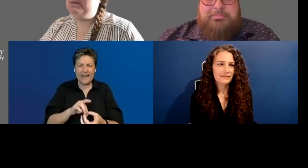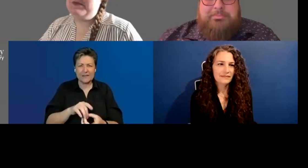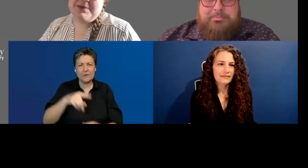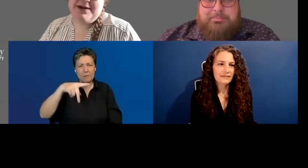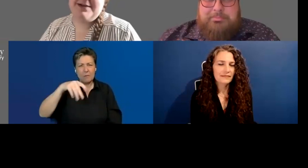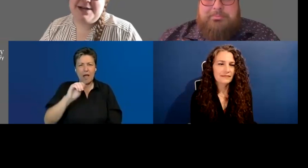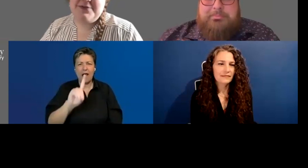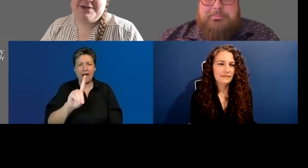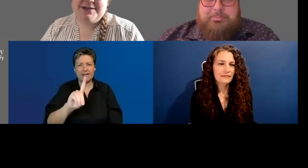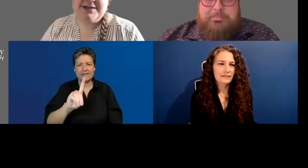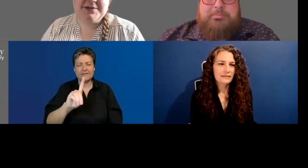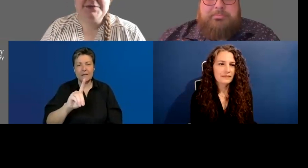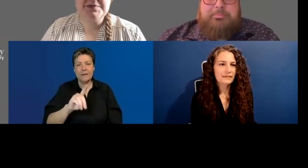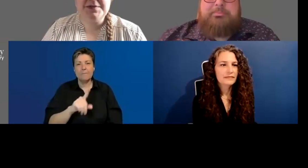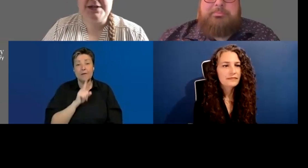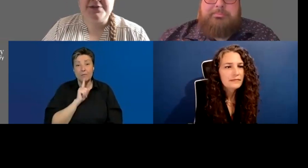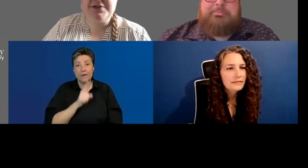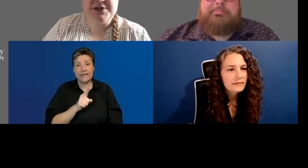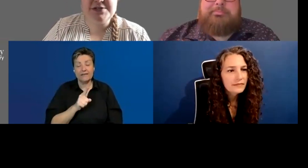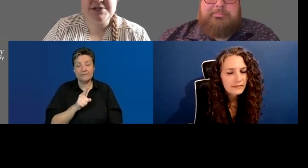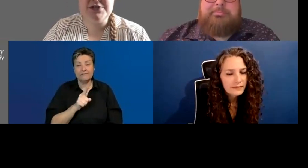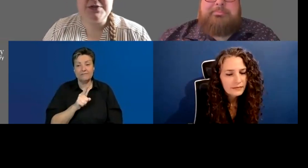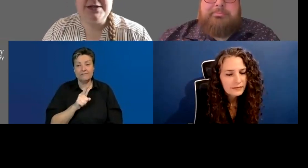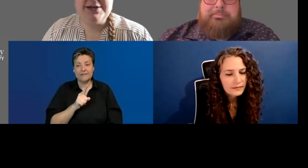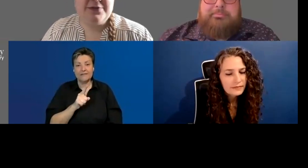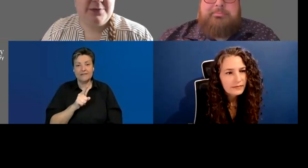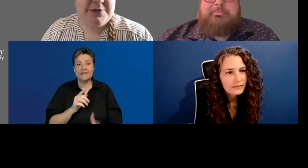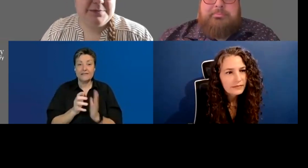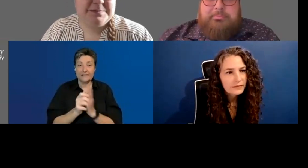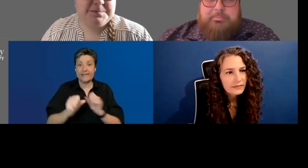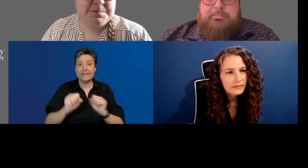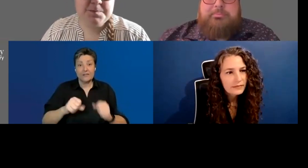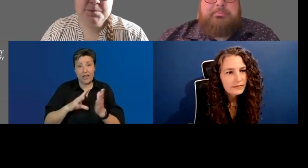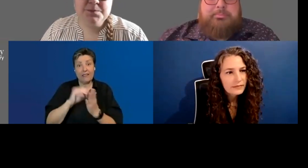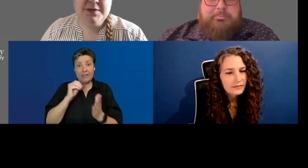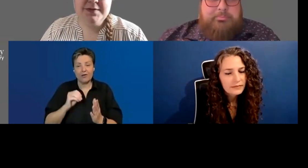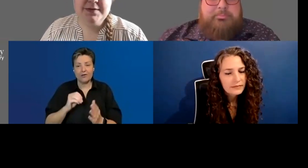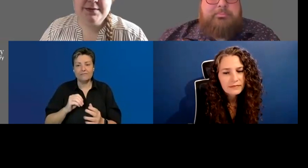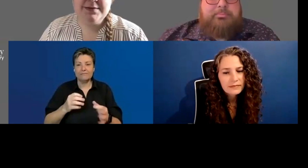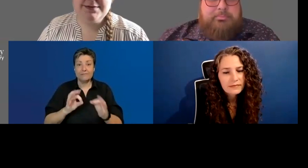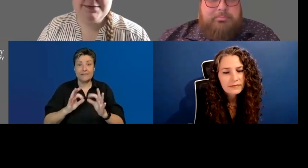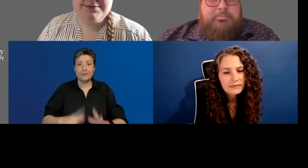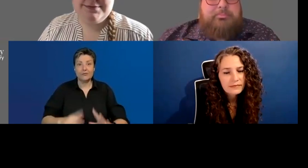podcasting, but definitely are skills you can gain from it.